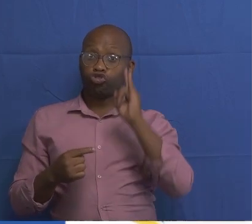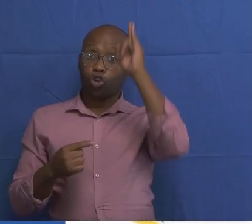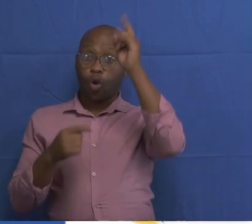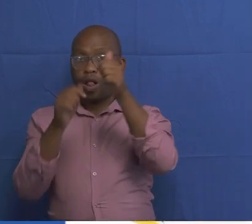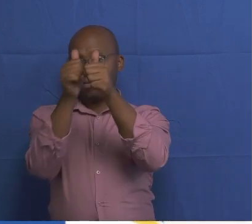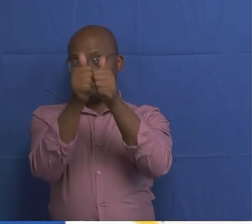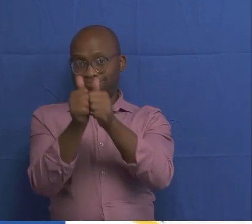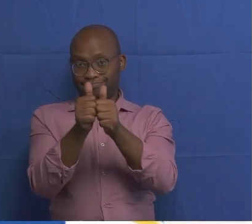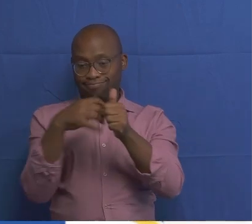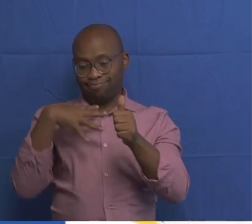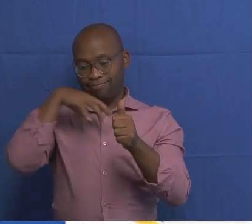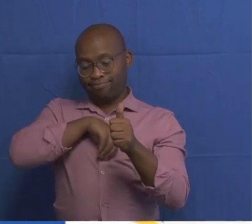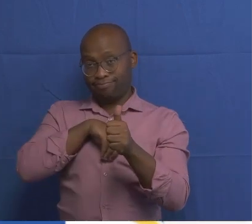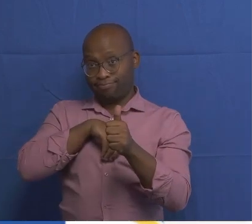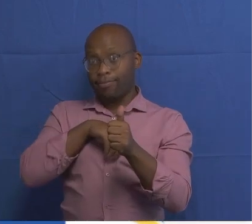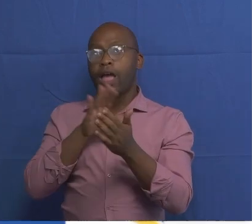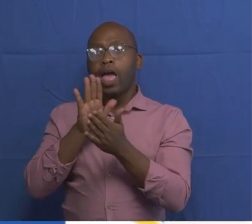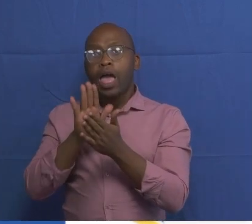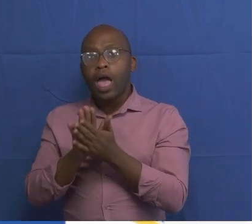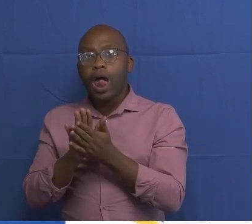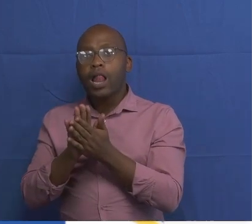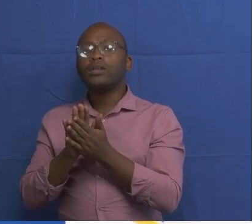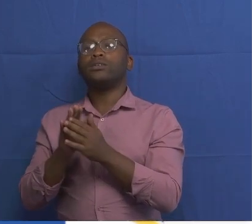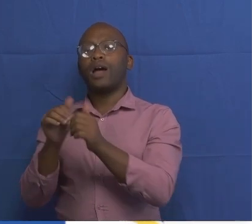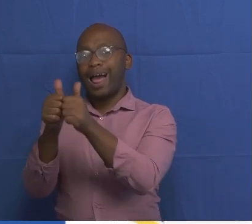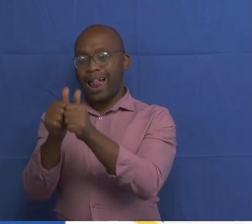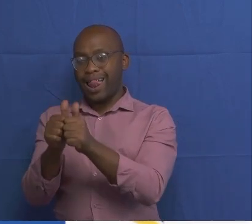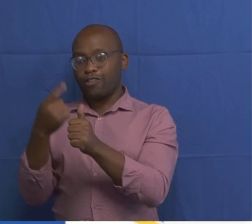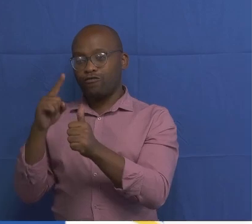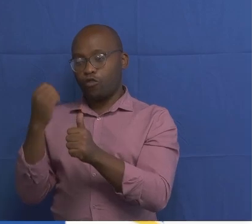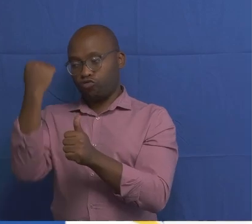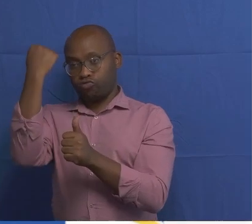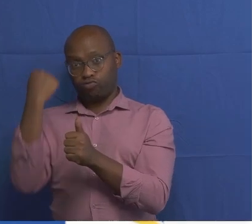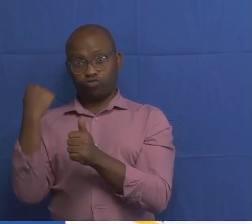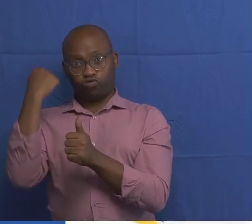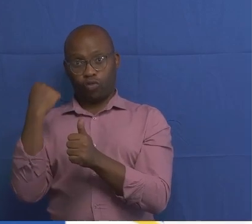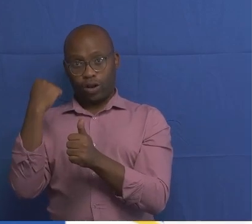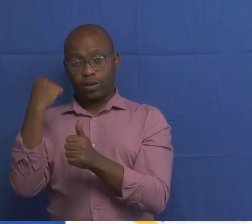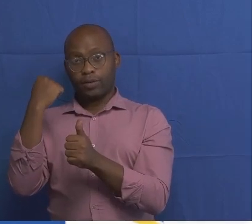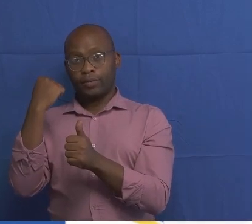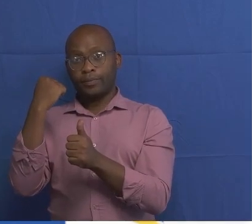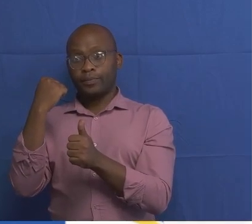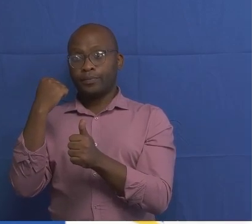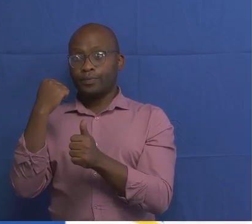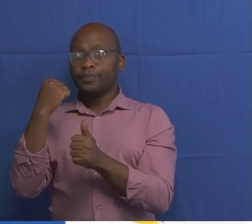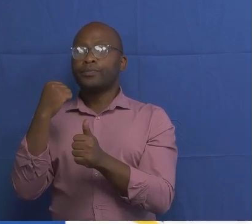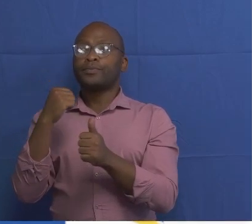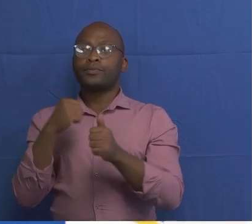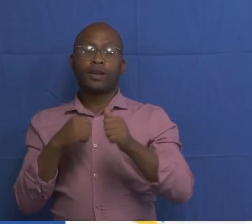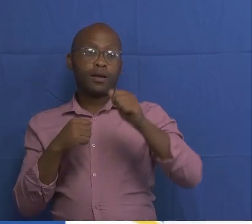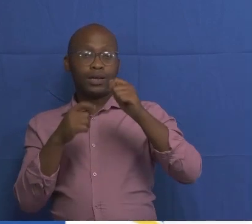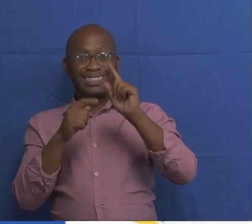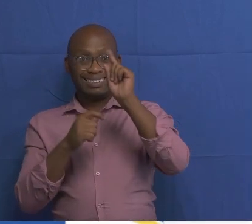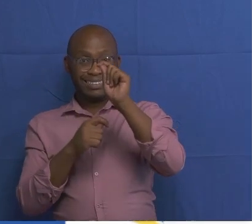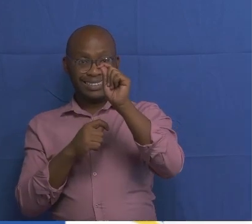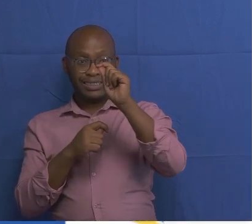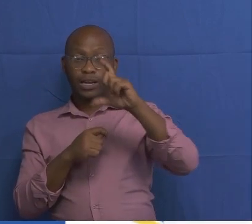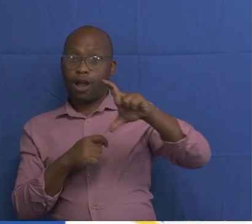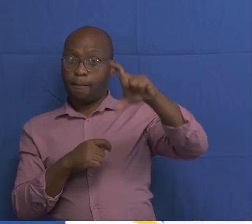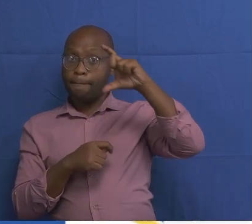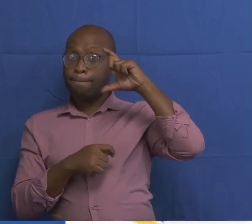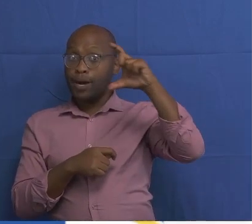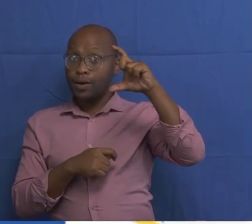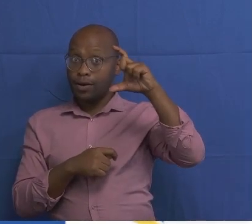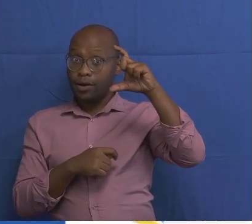allele for being short, and now this allele for tallness is present in its homozygous condition, meaning now we have